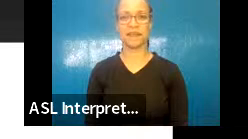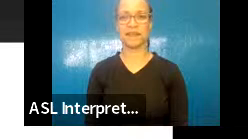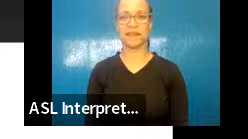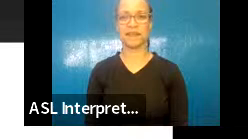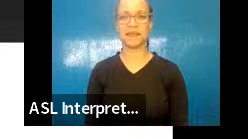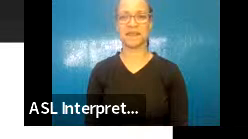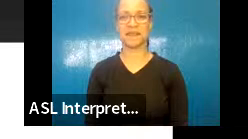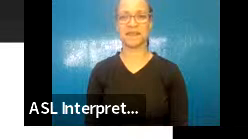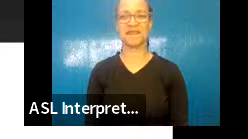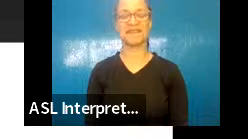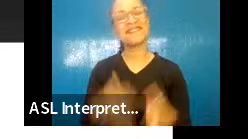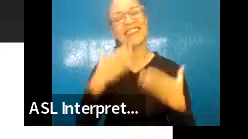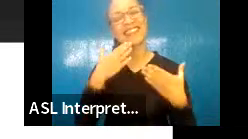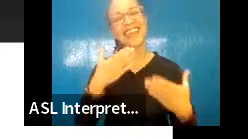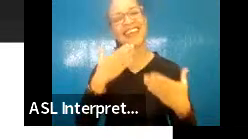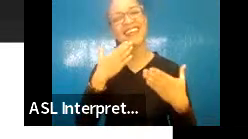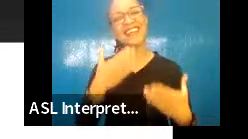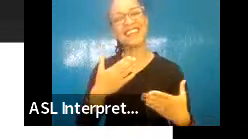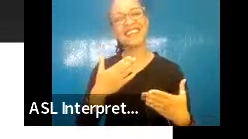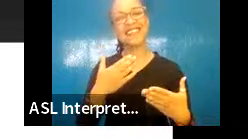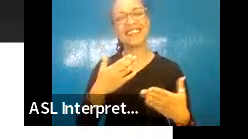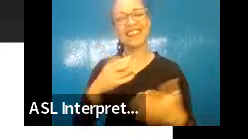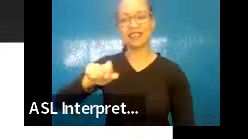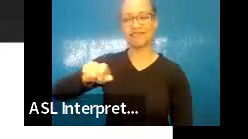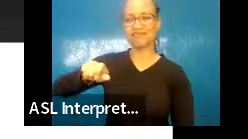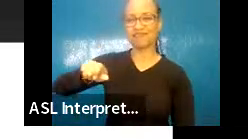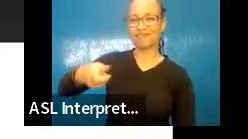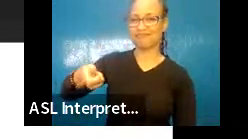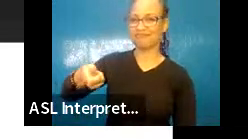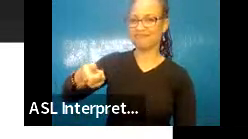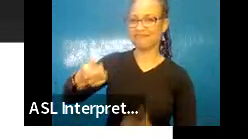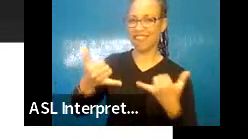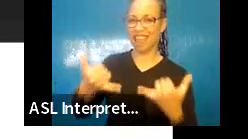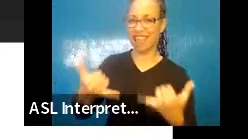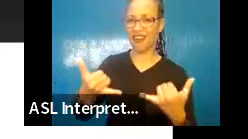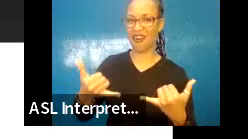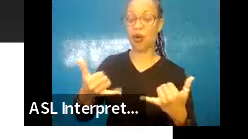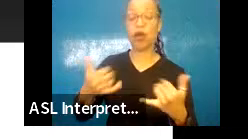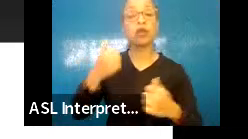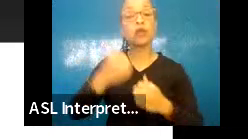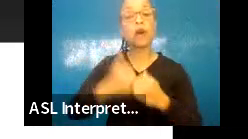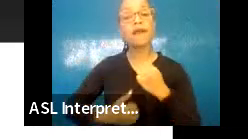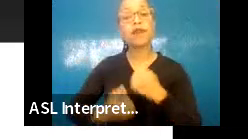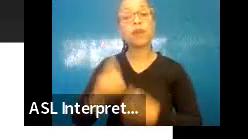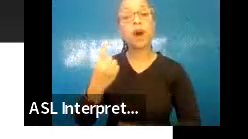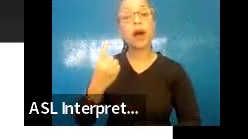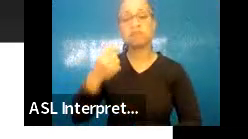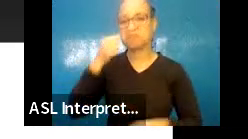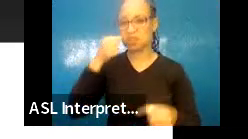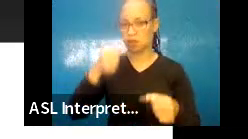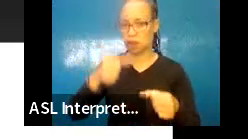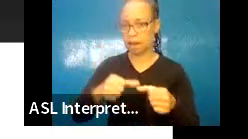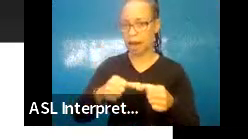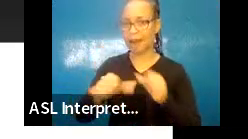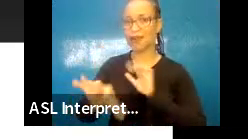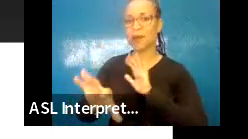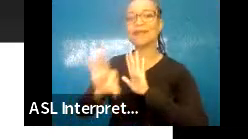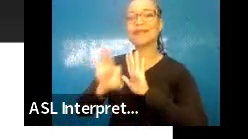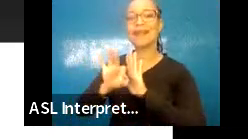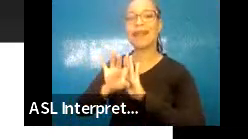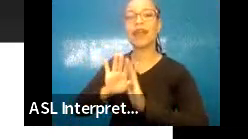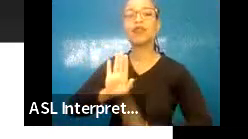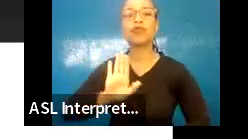Perfect. Thank you. I will turn it on. So for everyone, just as a reminder to please select your